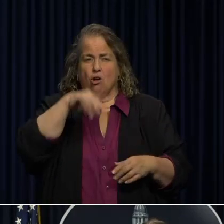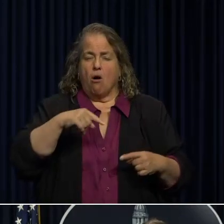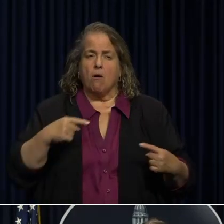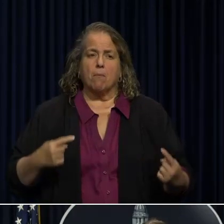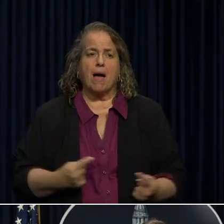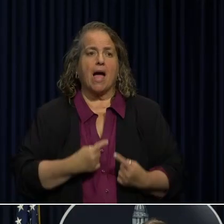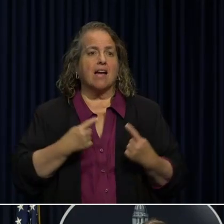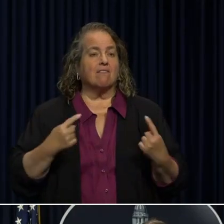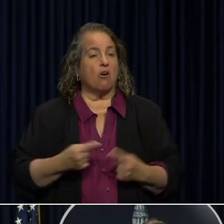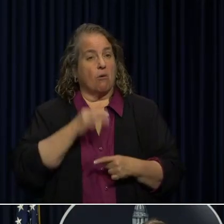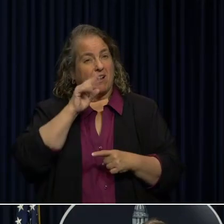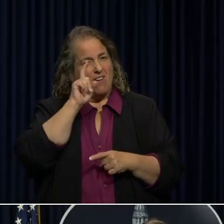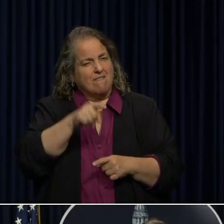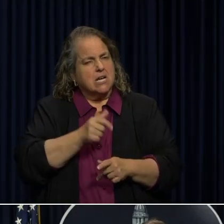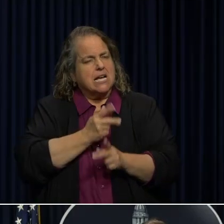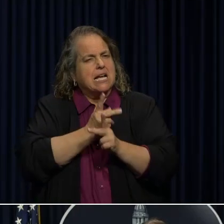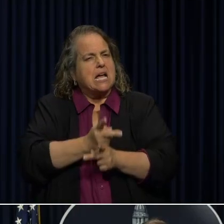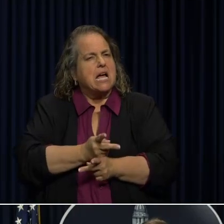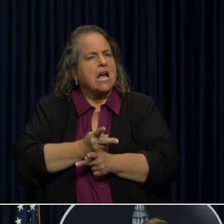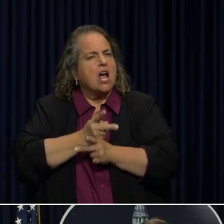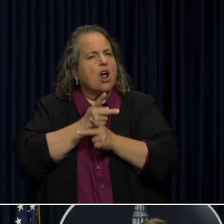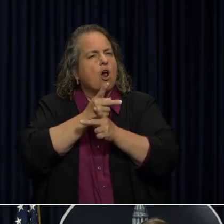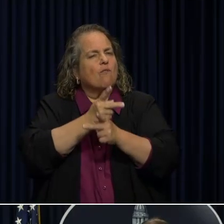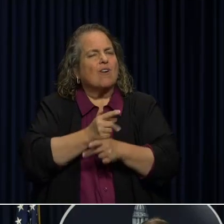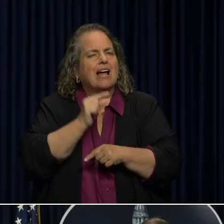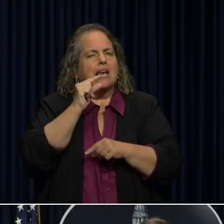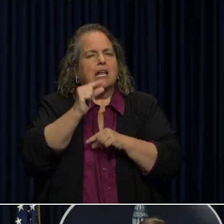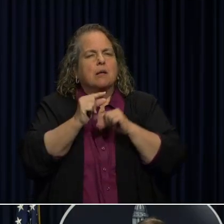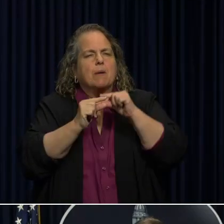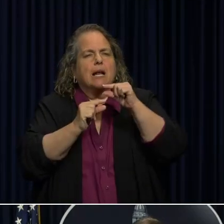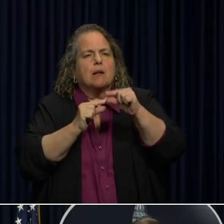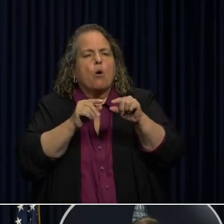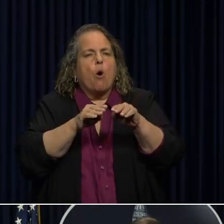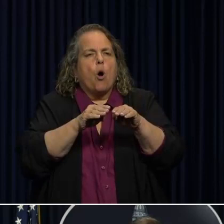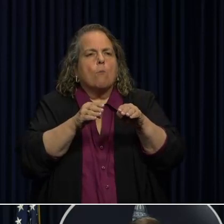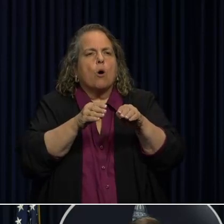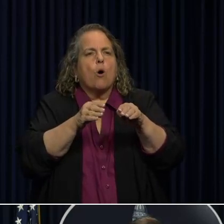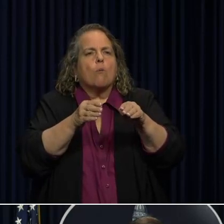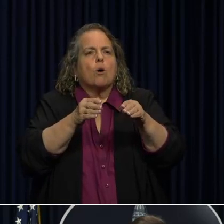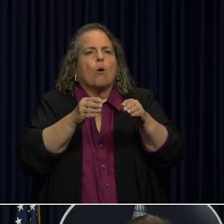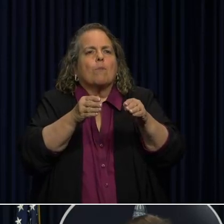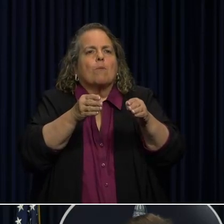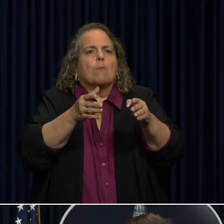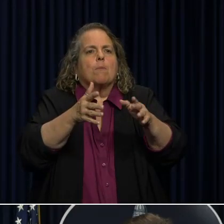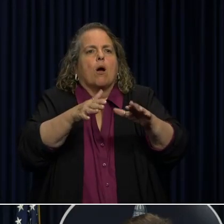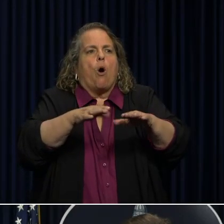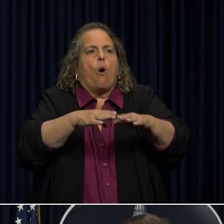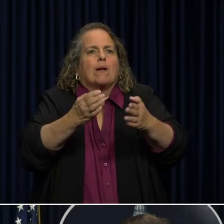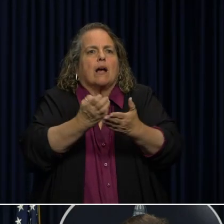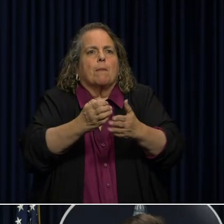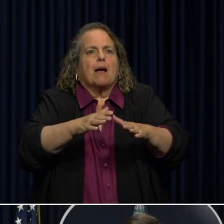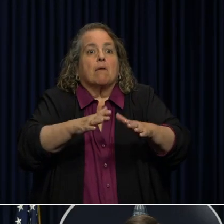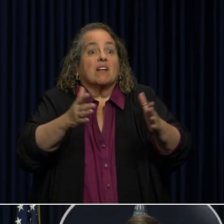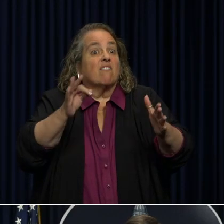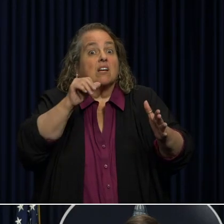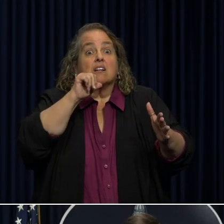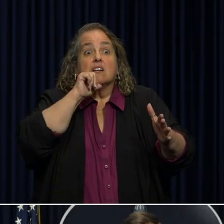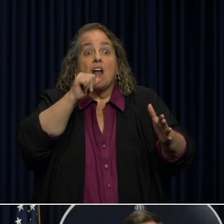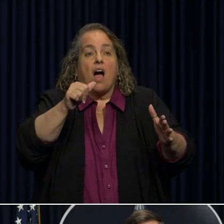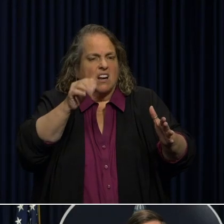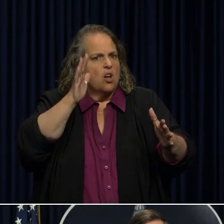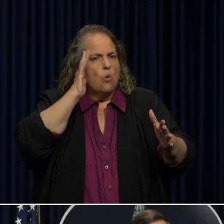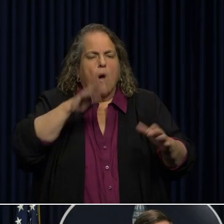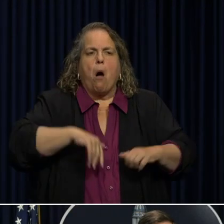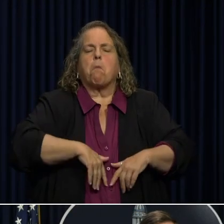of gradually phasing into a reopening, it's going to backfire. All